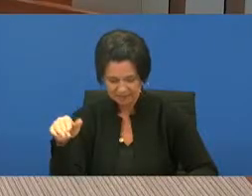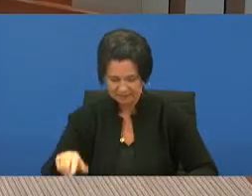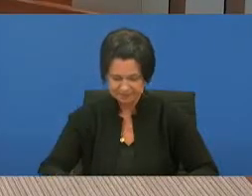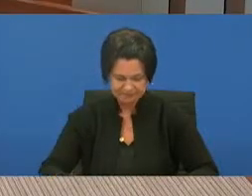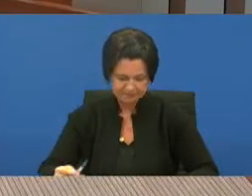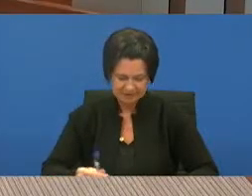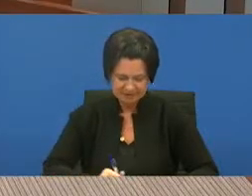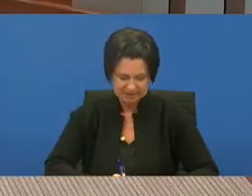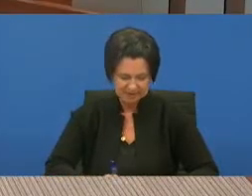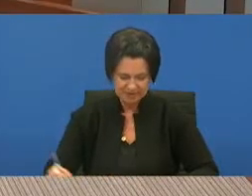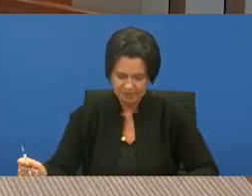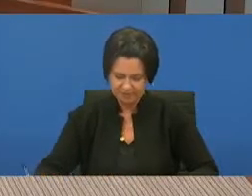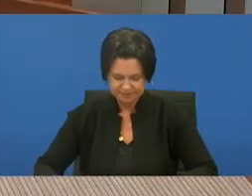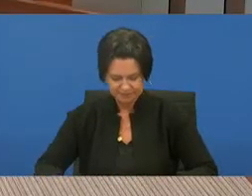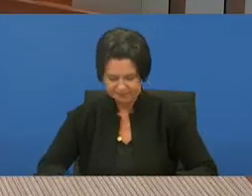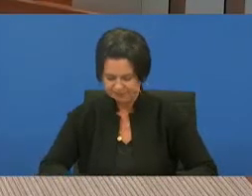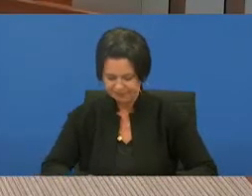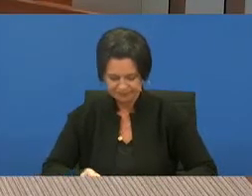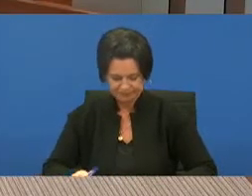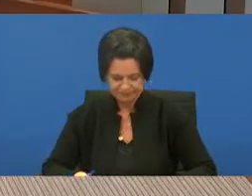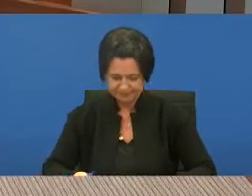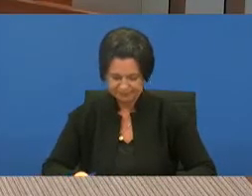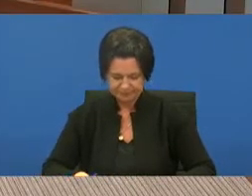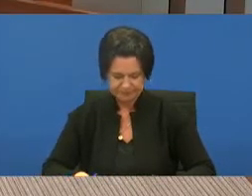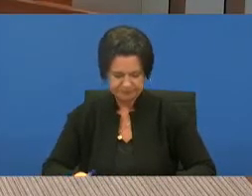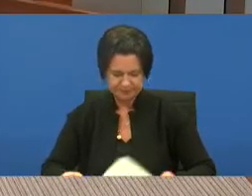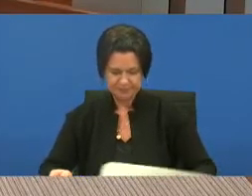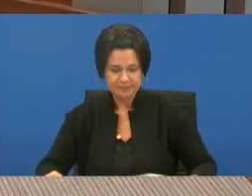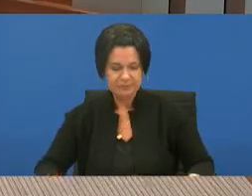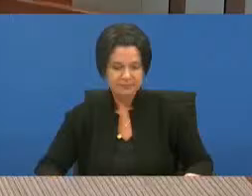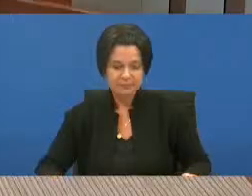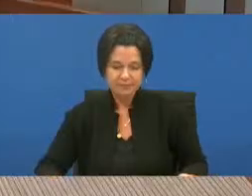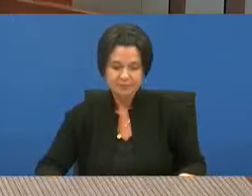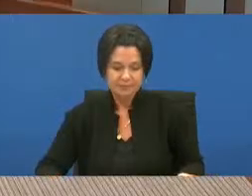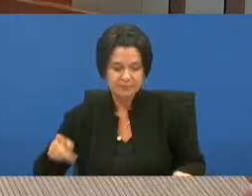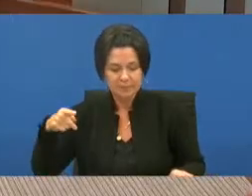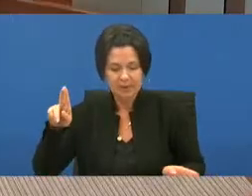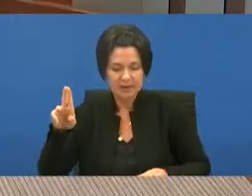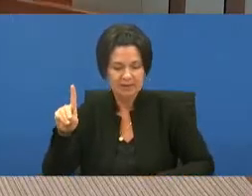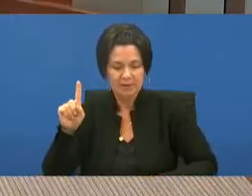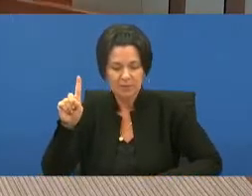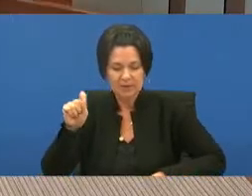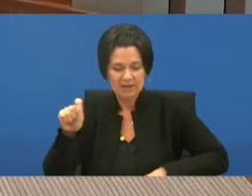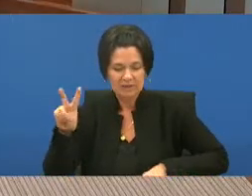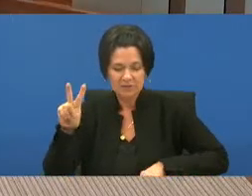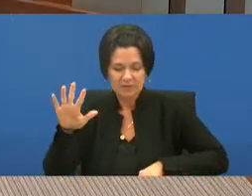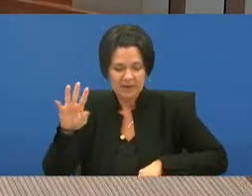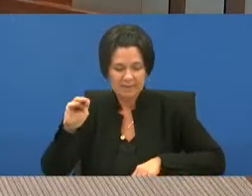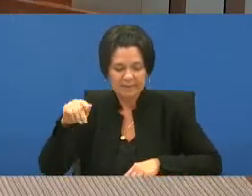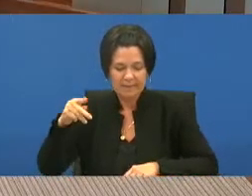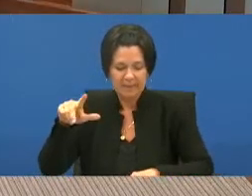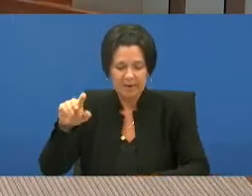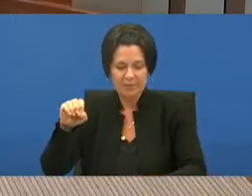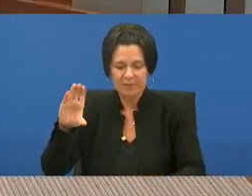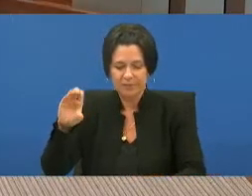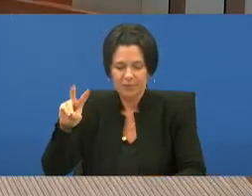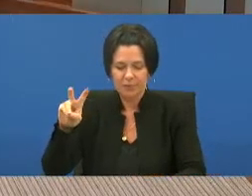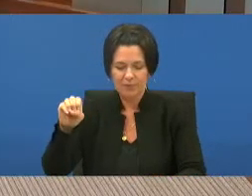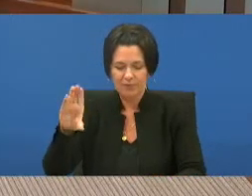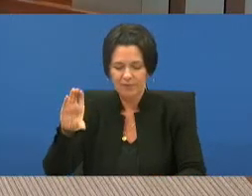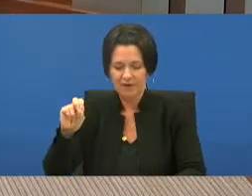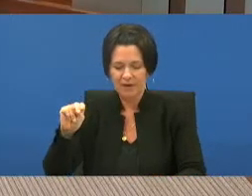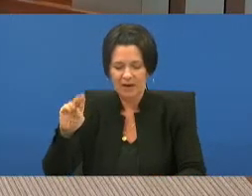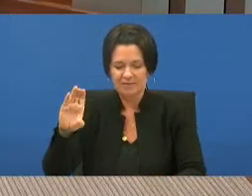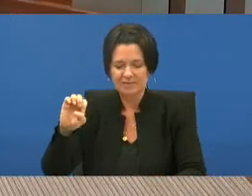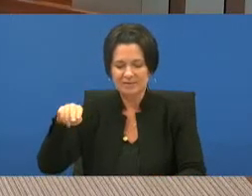Motion carries. Item 7, PUD 1-25 Maple Cove concept